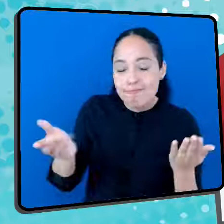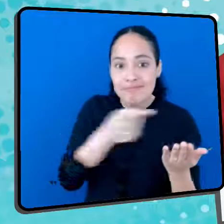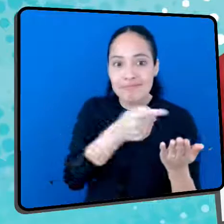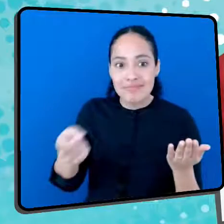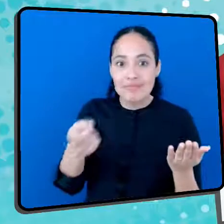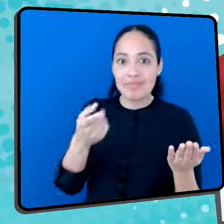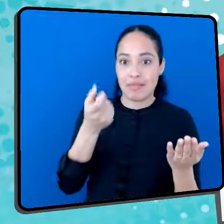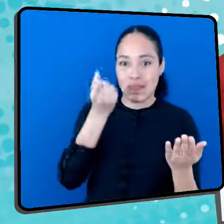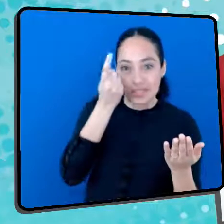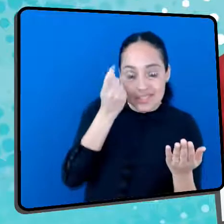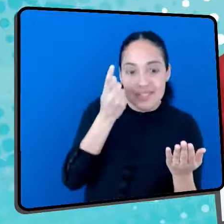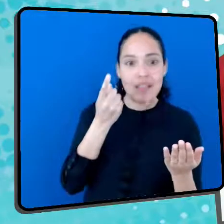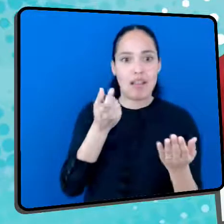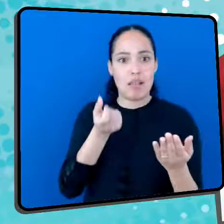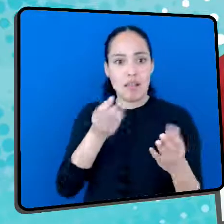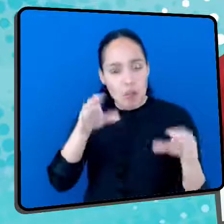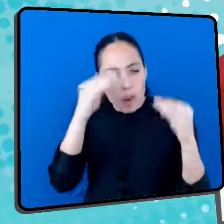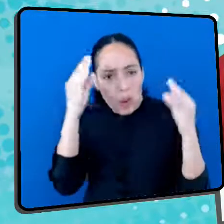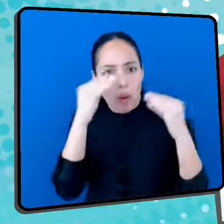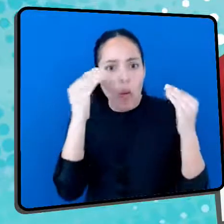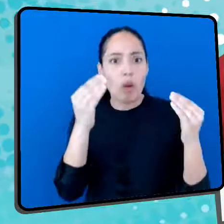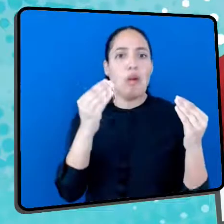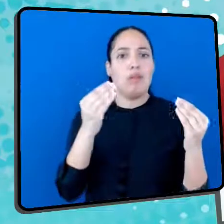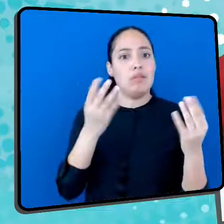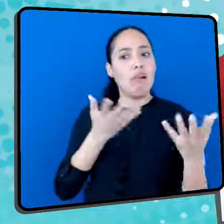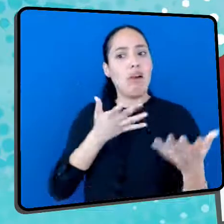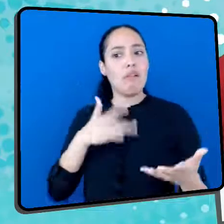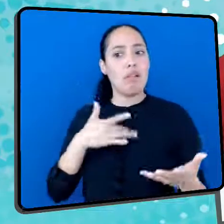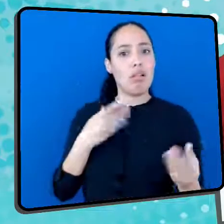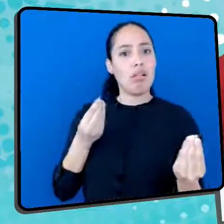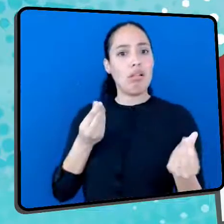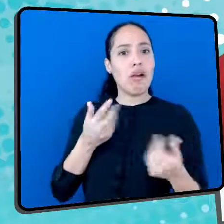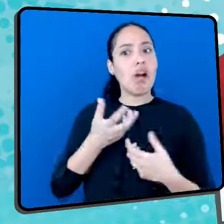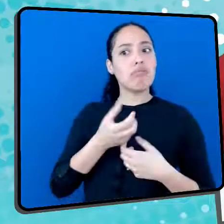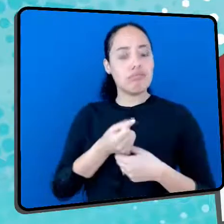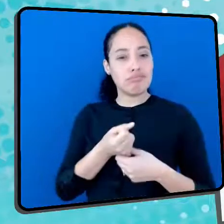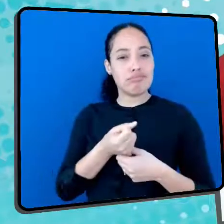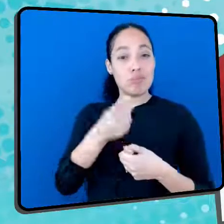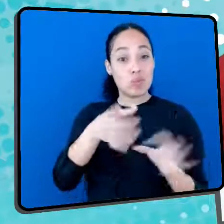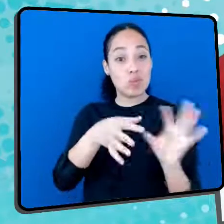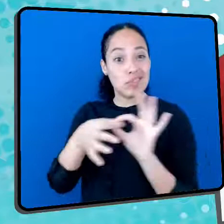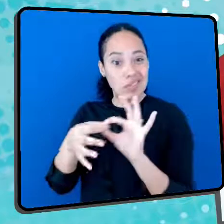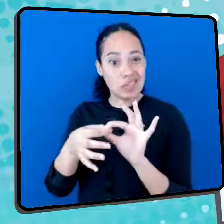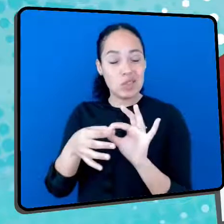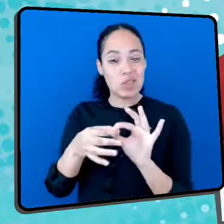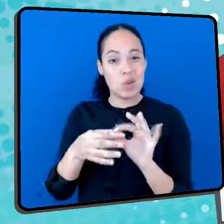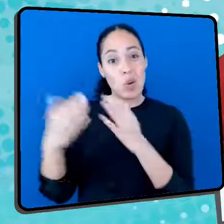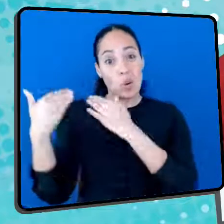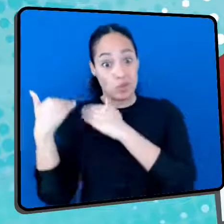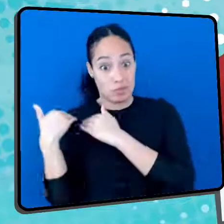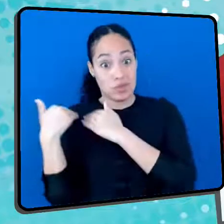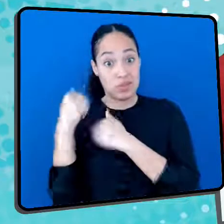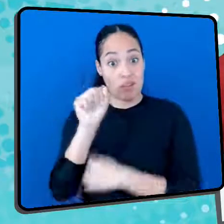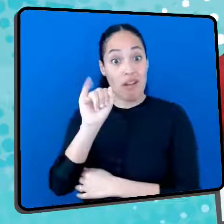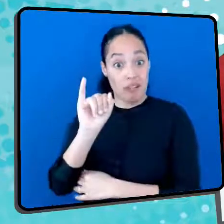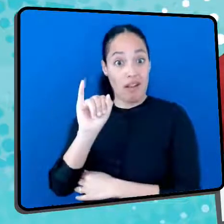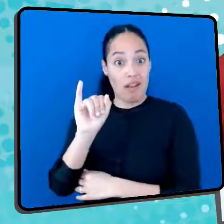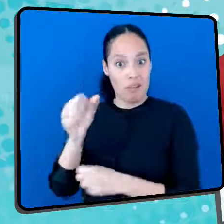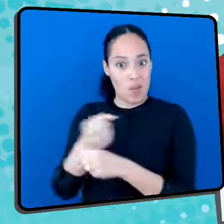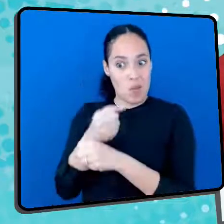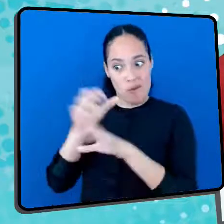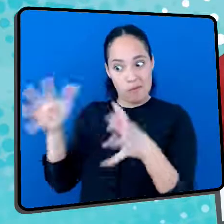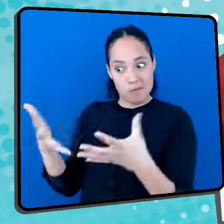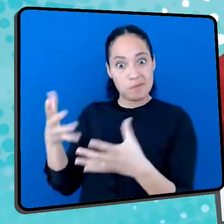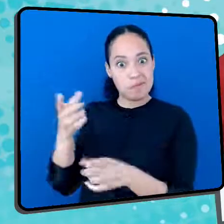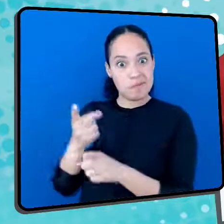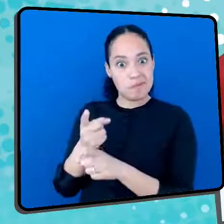to be wary of. You do a lot within responsible AI, right? So it's yes, exactly. It's really cool. So wonderful. Well, we're going to